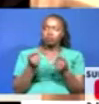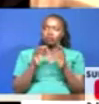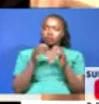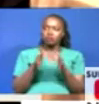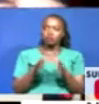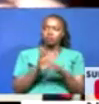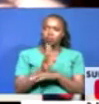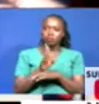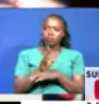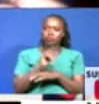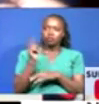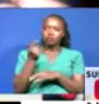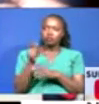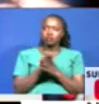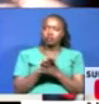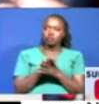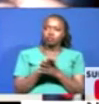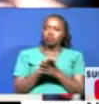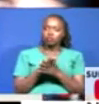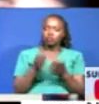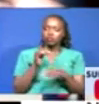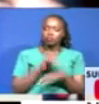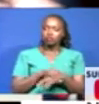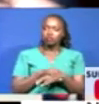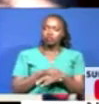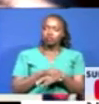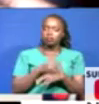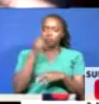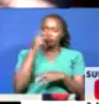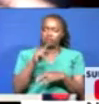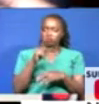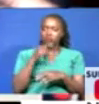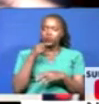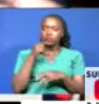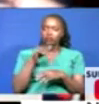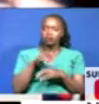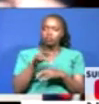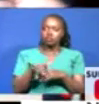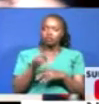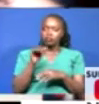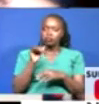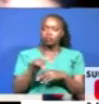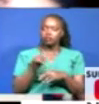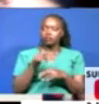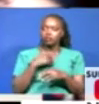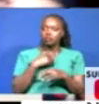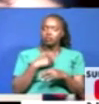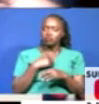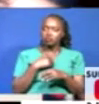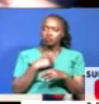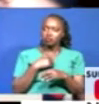consumed locally. By this food policy and food safety bill, I mentioned earlier that we've just been having